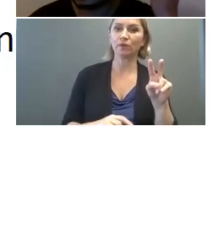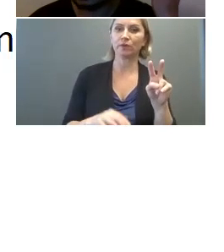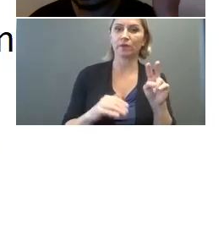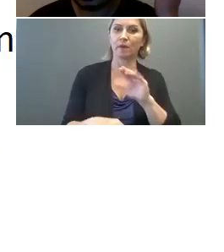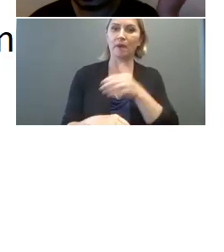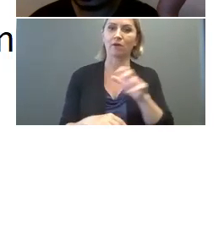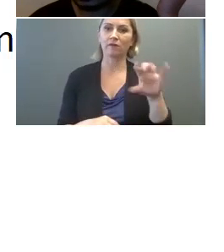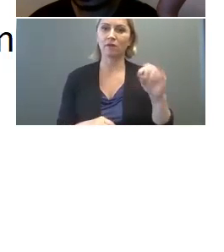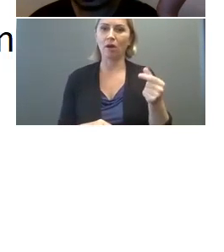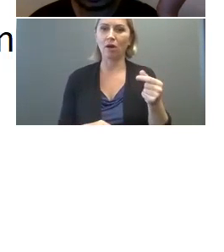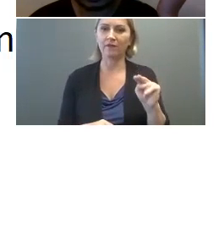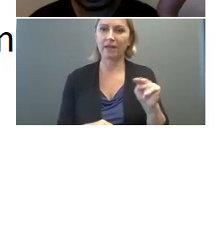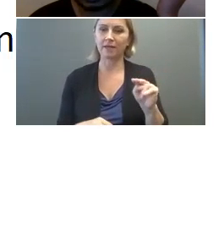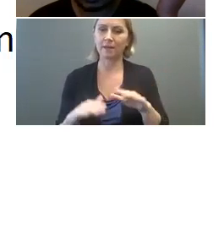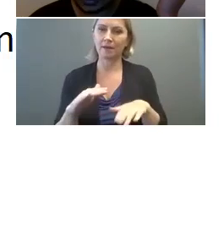is,